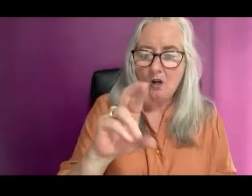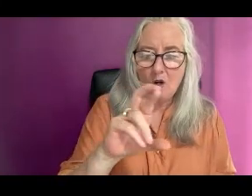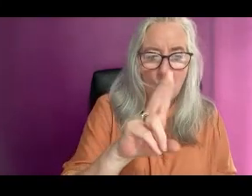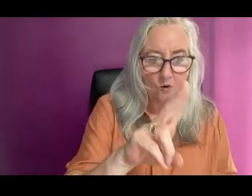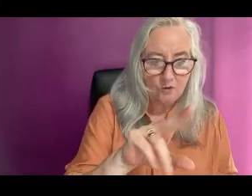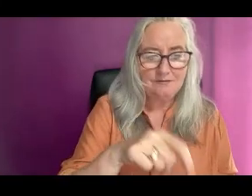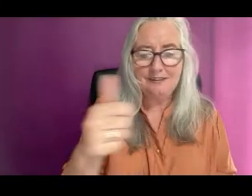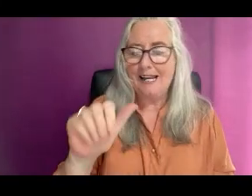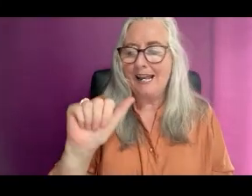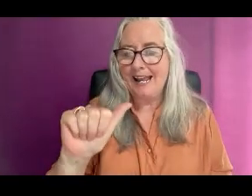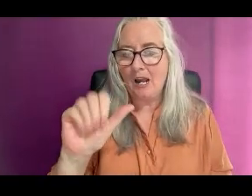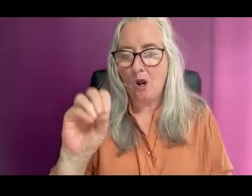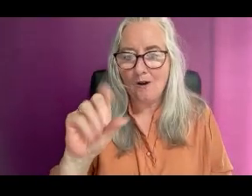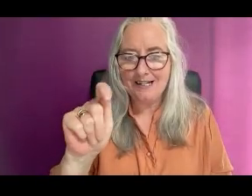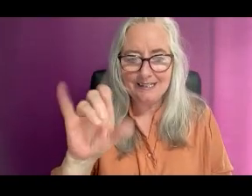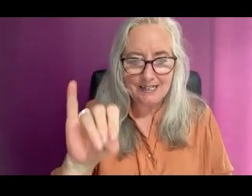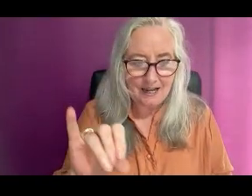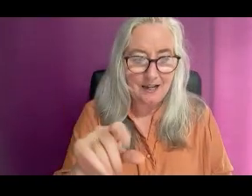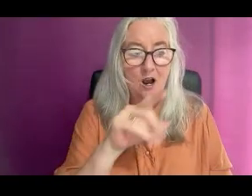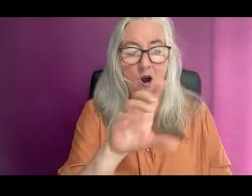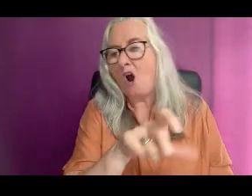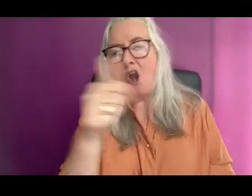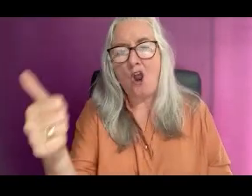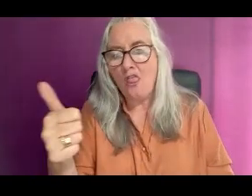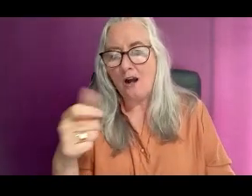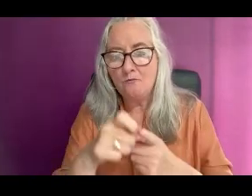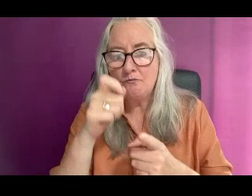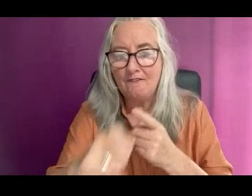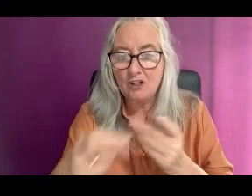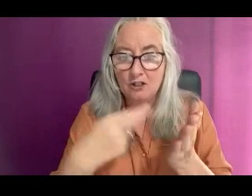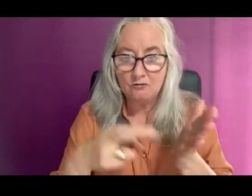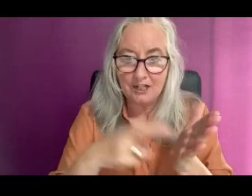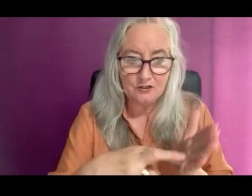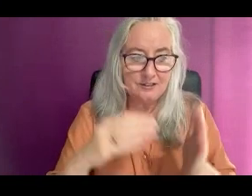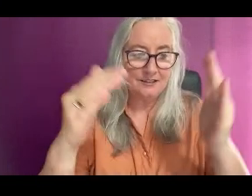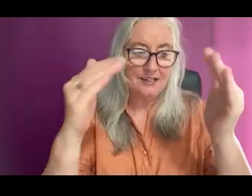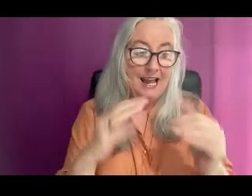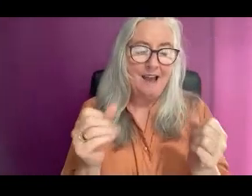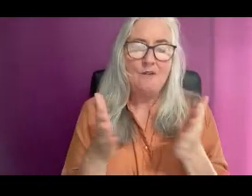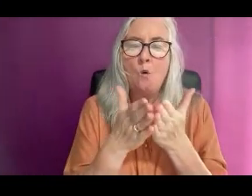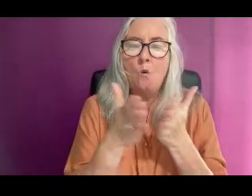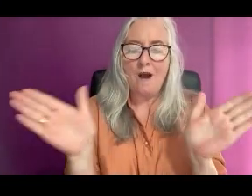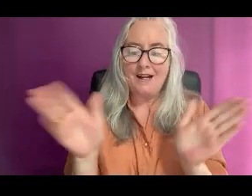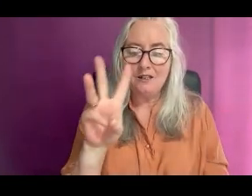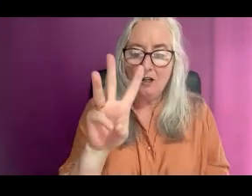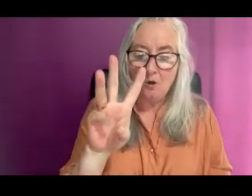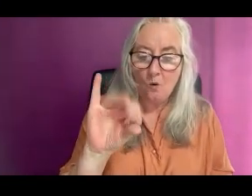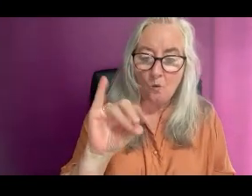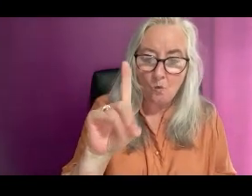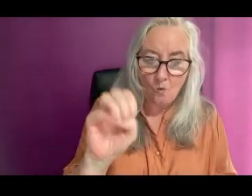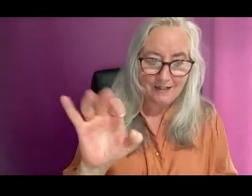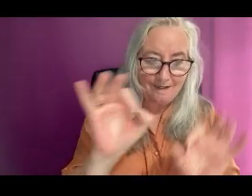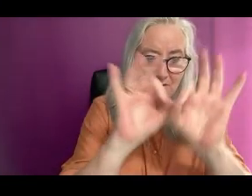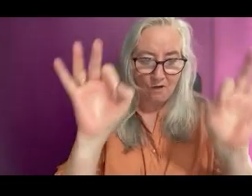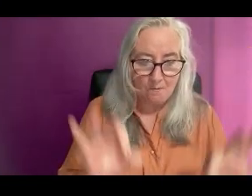AOTI or the professional registers. There's also what's called the Wide Framework Supplier Directory. I know